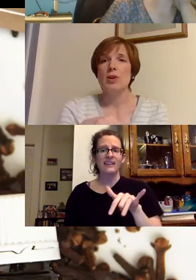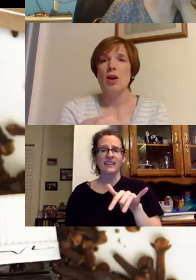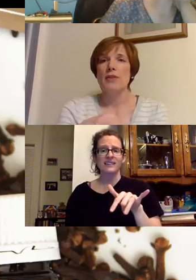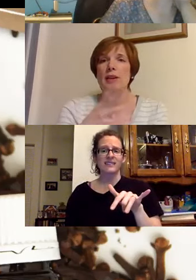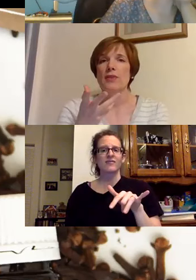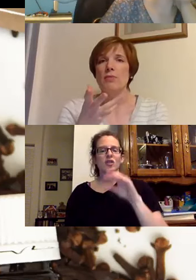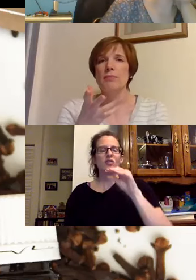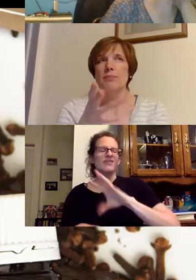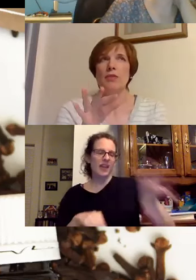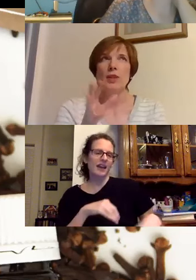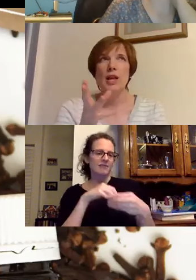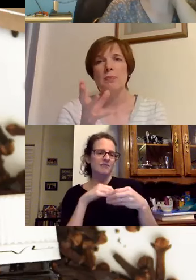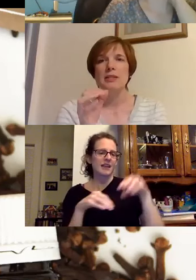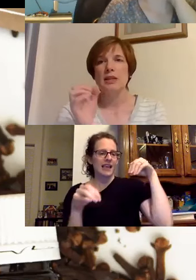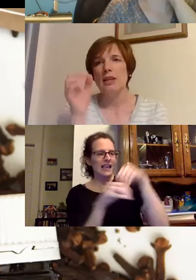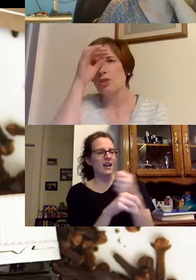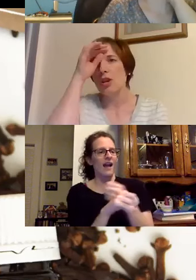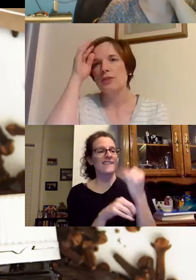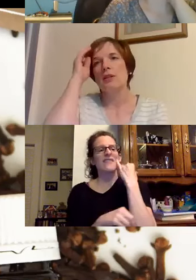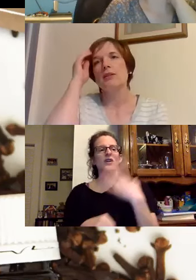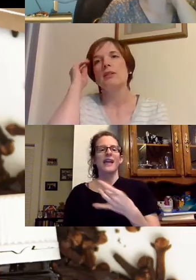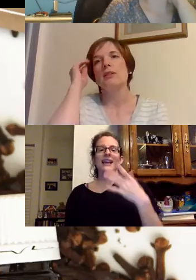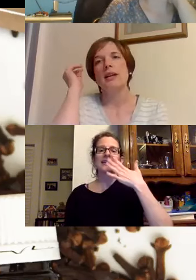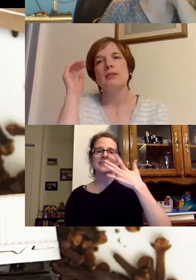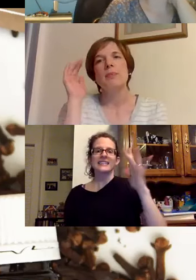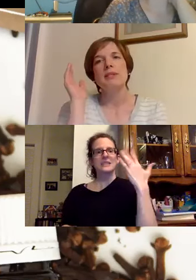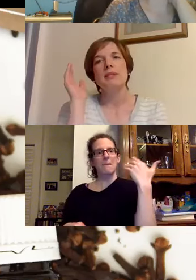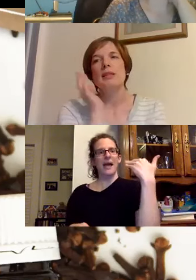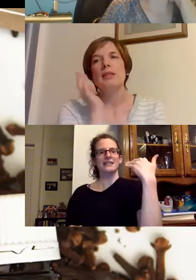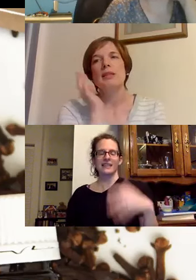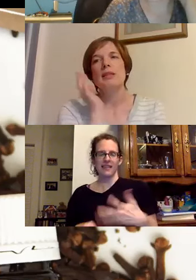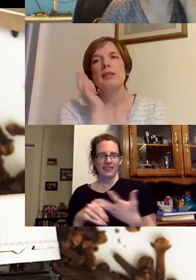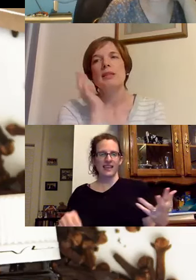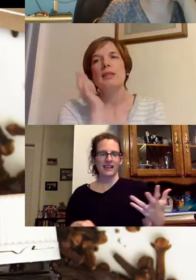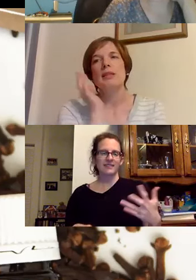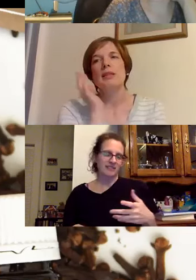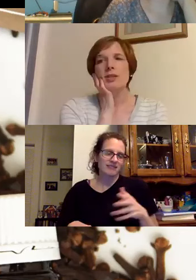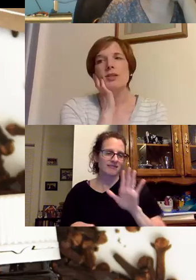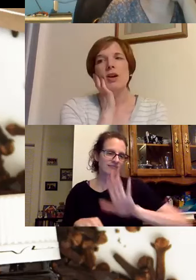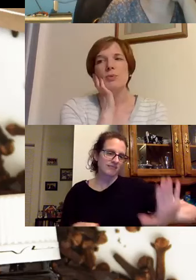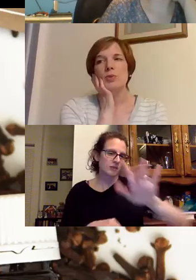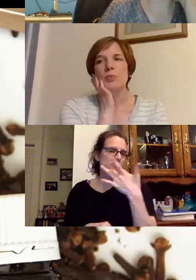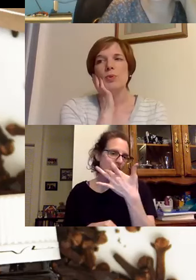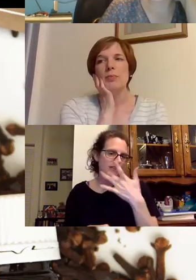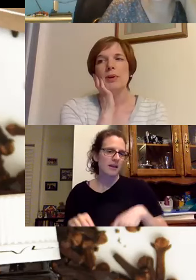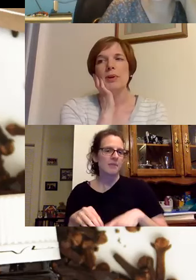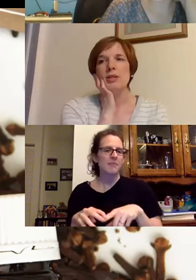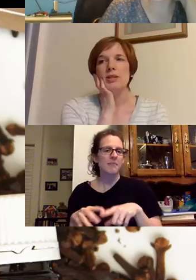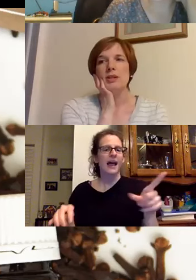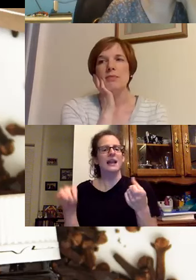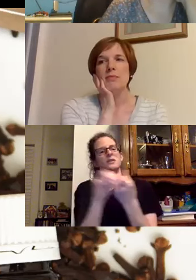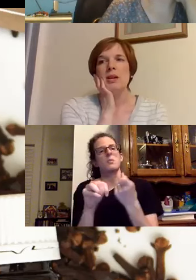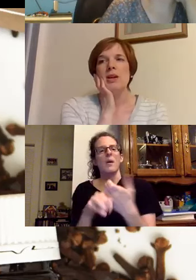in your coffee if you like spicy things. You have to like spicy things, but it can just help support my